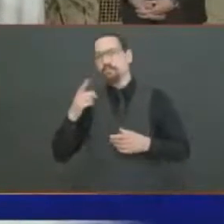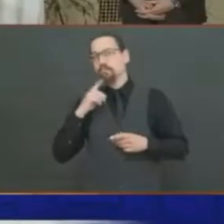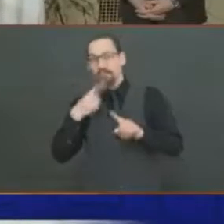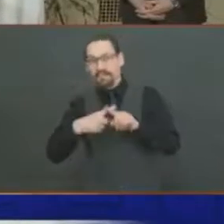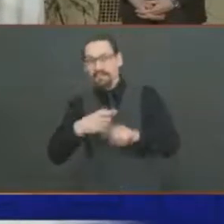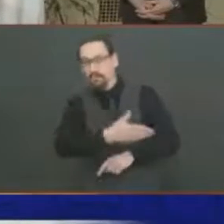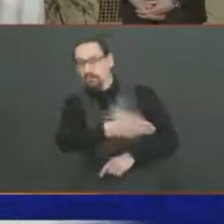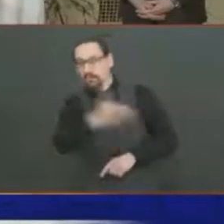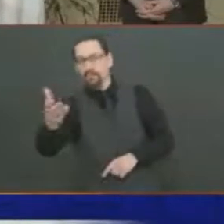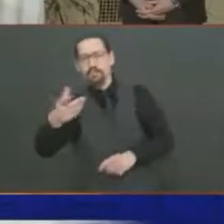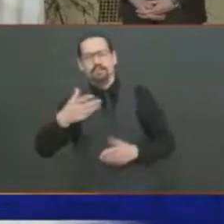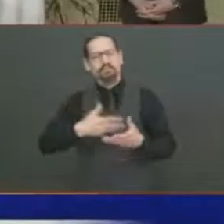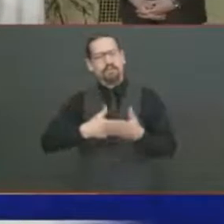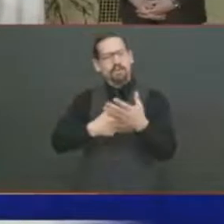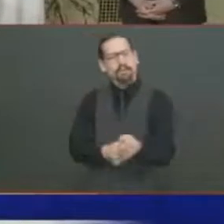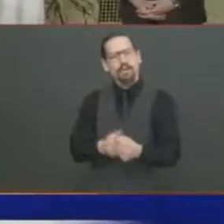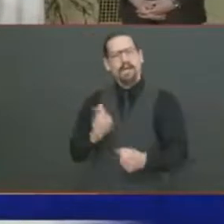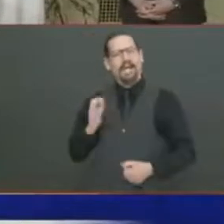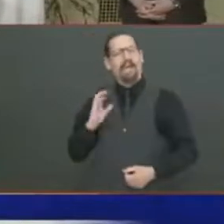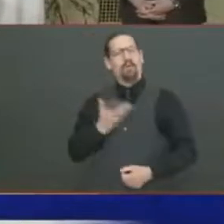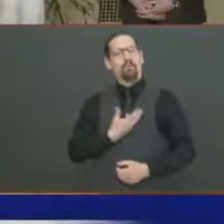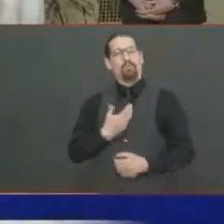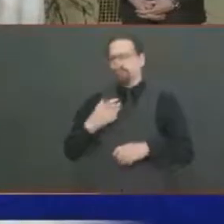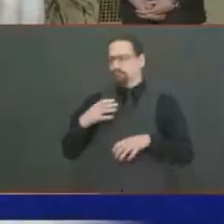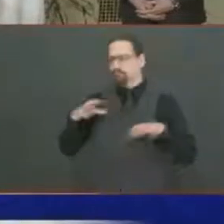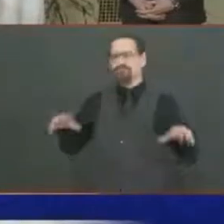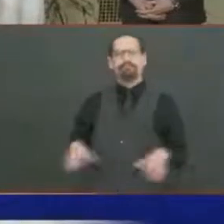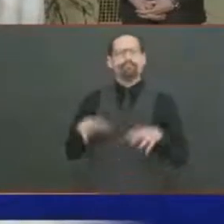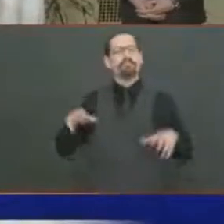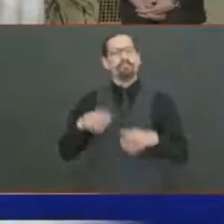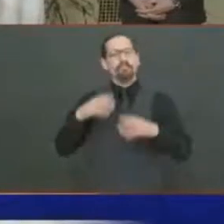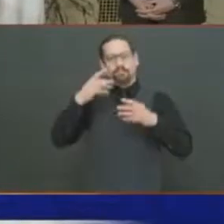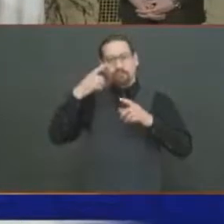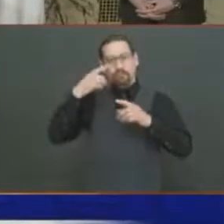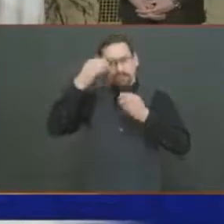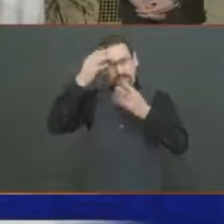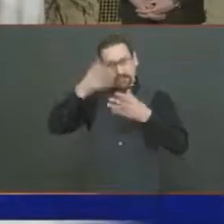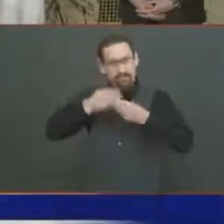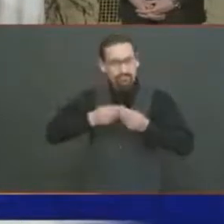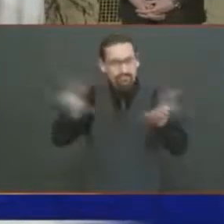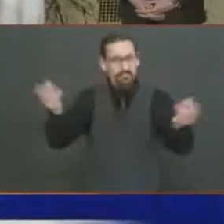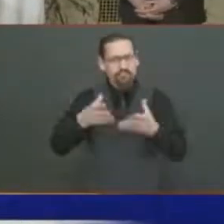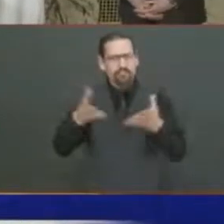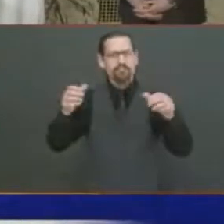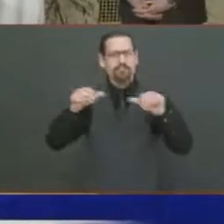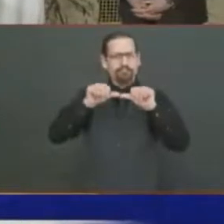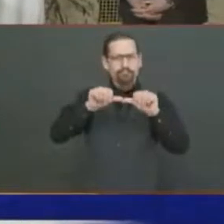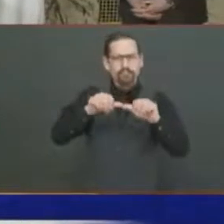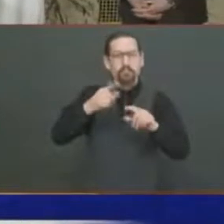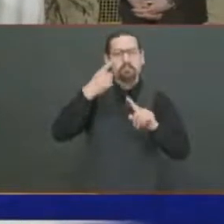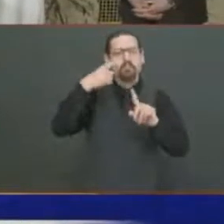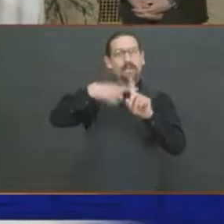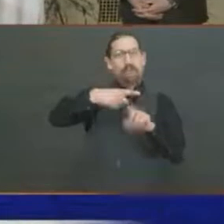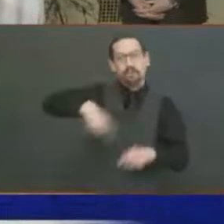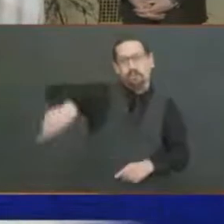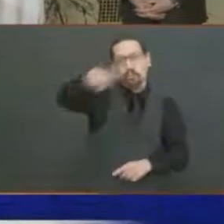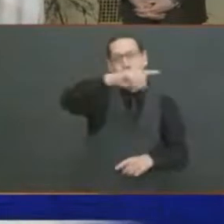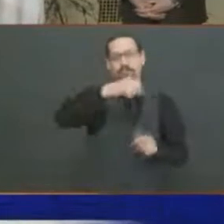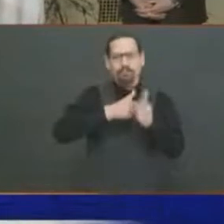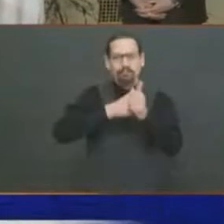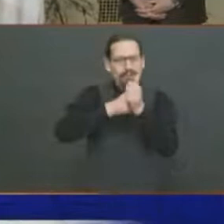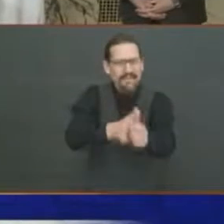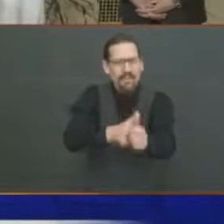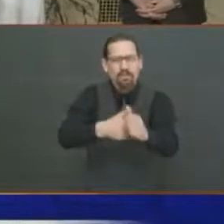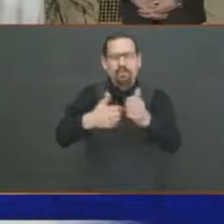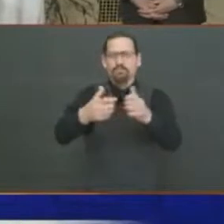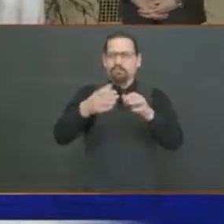in taking this information and implementing it, complying with the rules going forward in a way that will allow